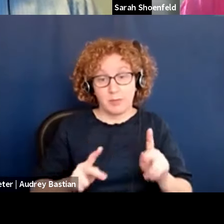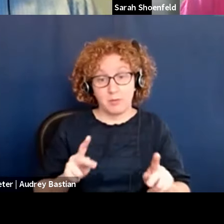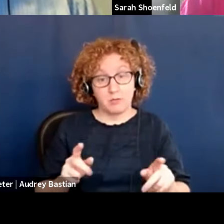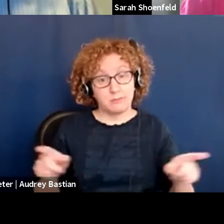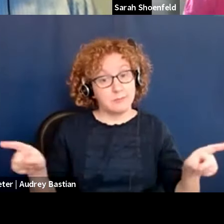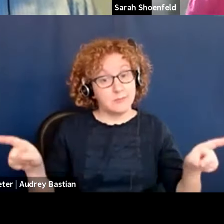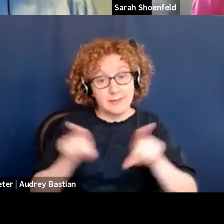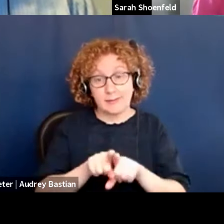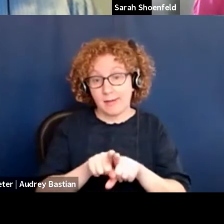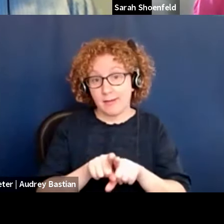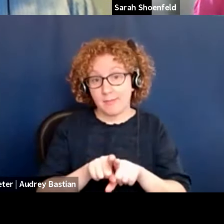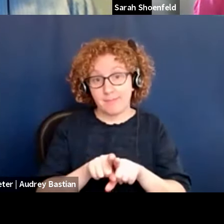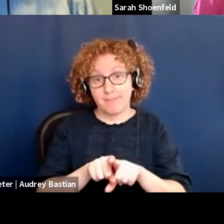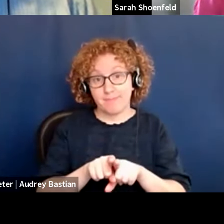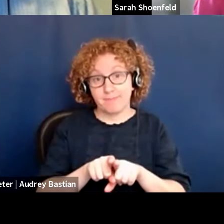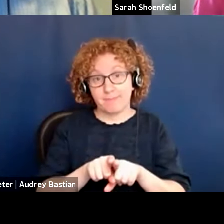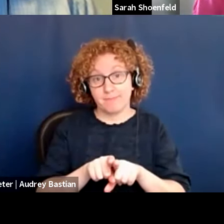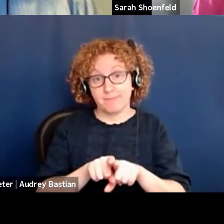same